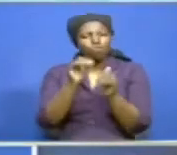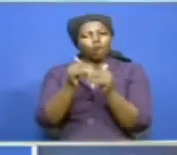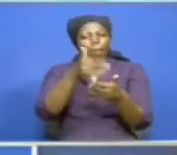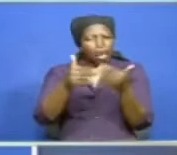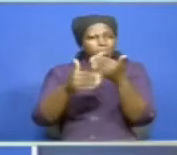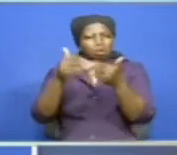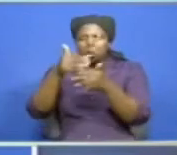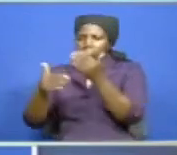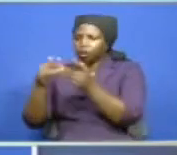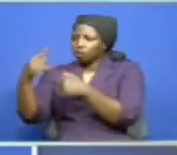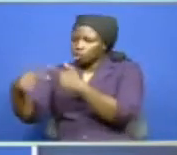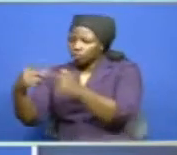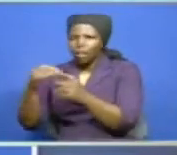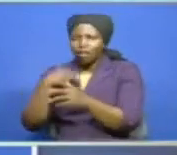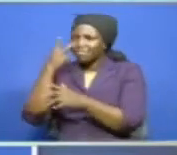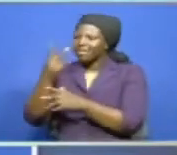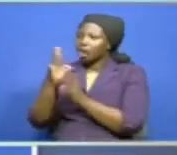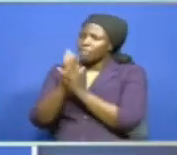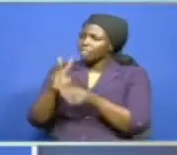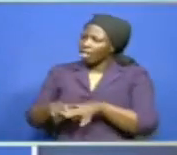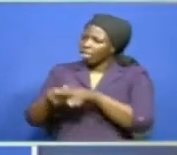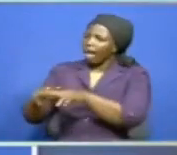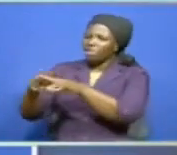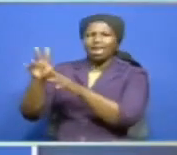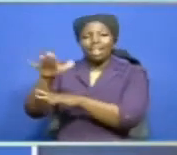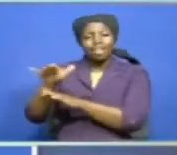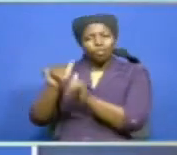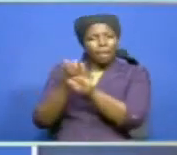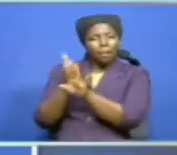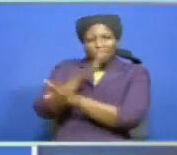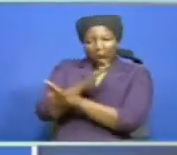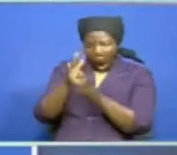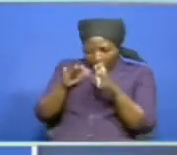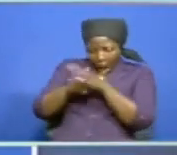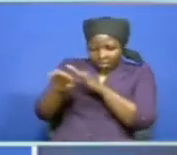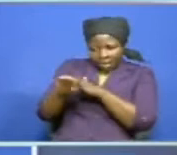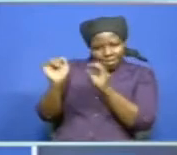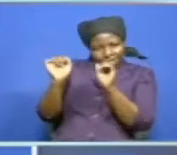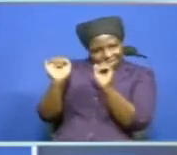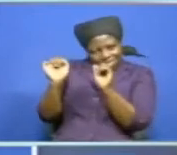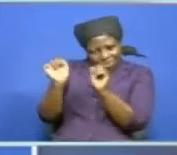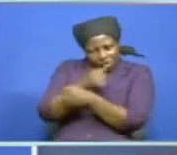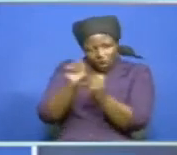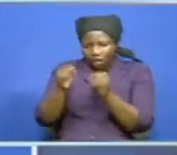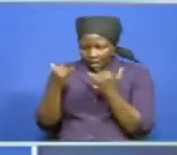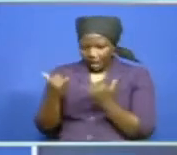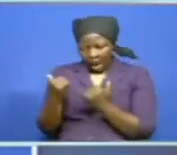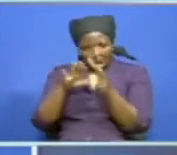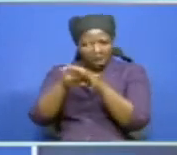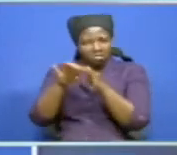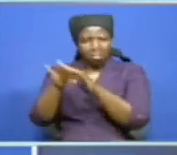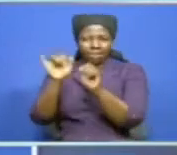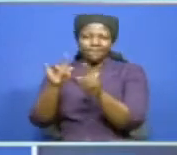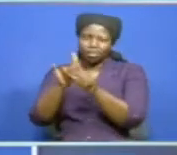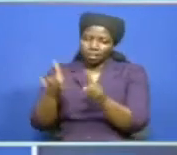we have seen with the railways, areas that could previously not be accessed, they are now easily accessed, and creating value for the land